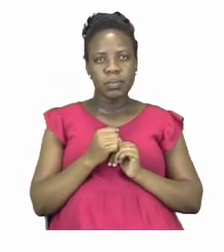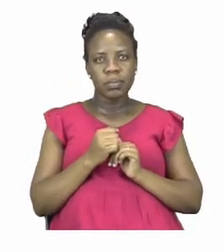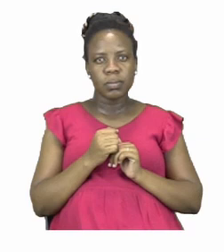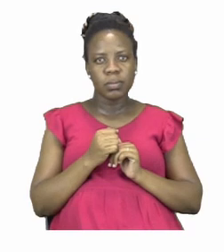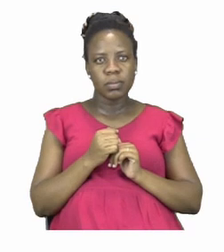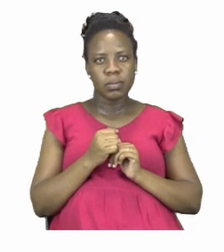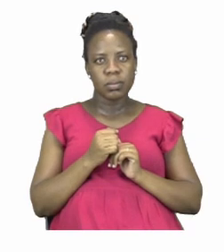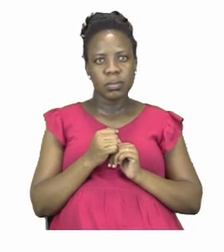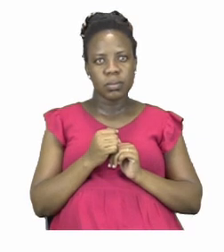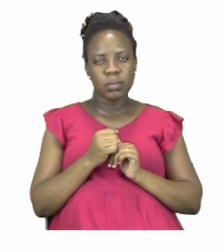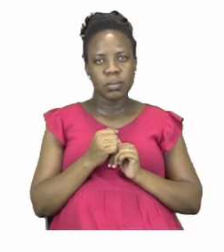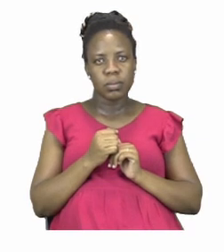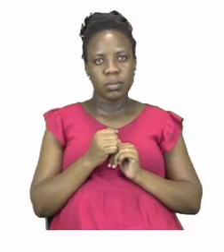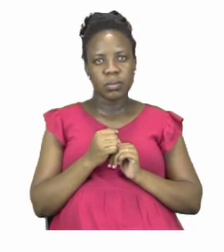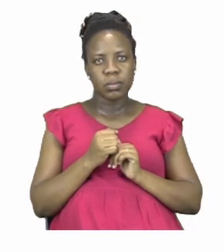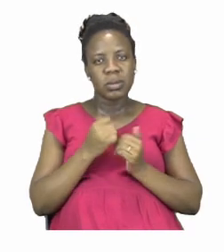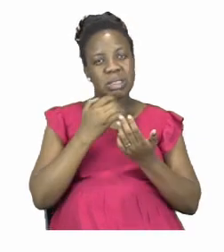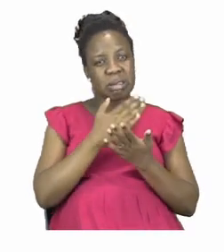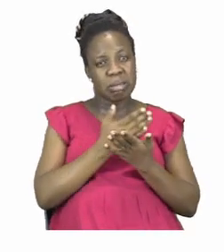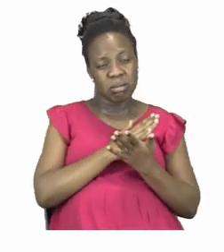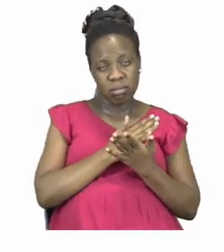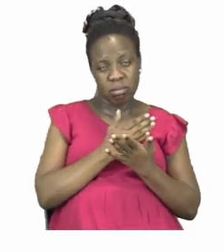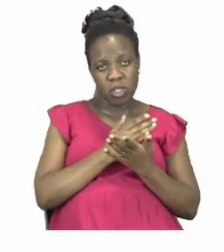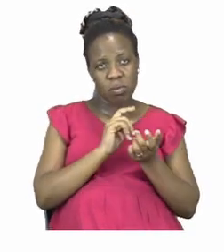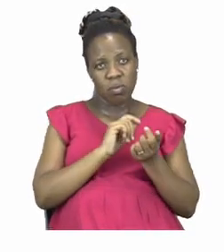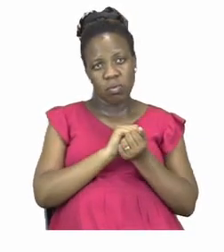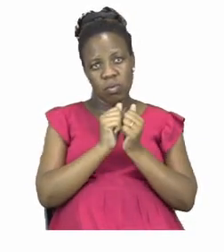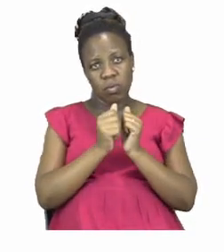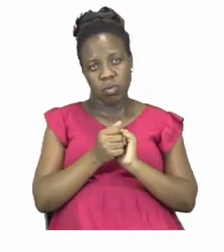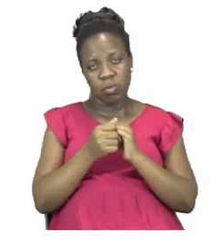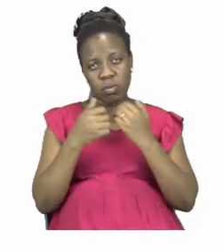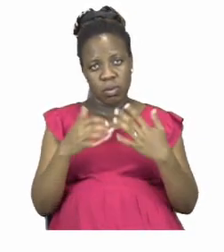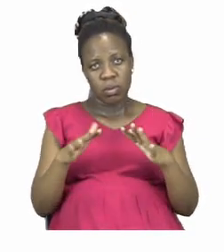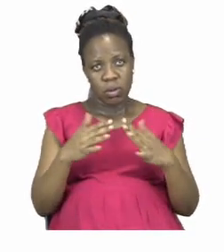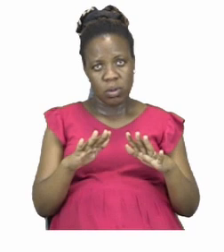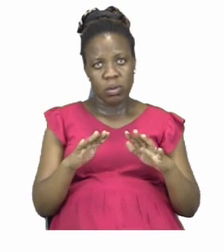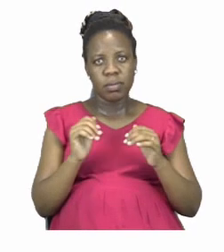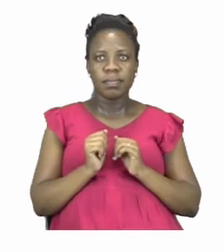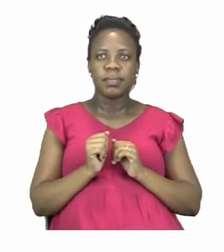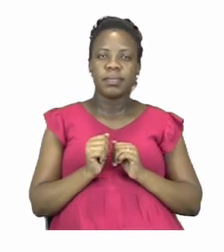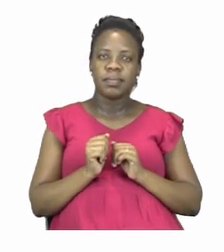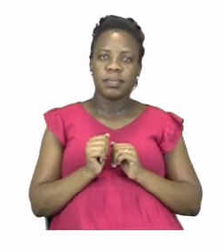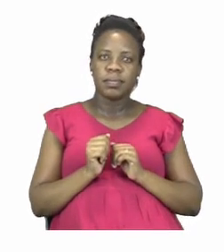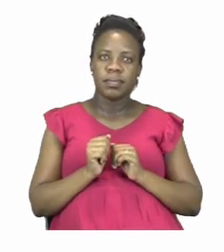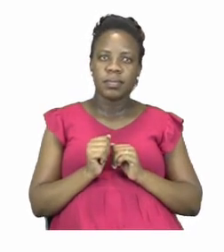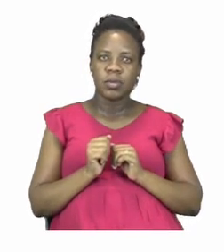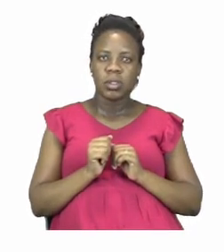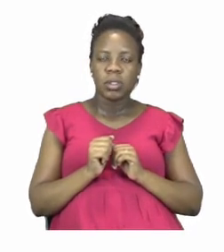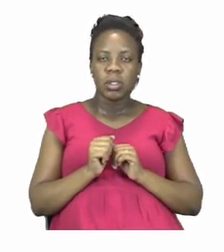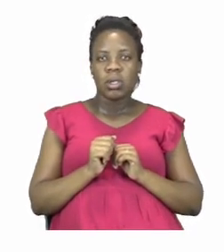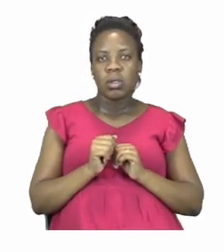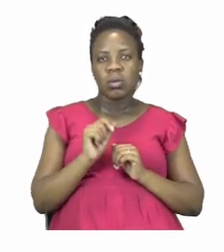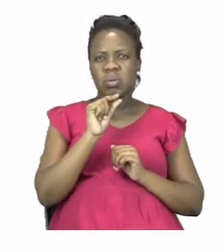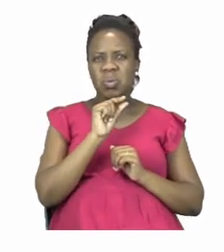into its past tense already. Now, I want you to quickly have a look at the word swim.